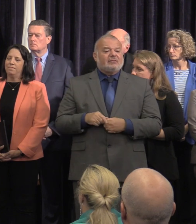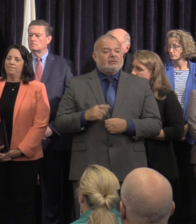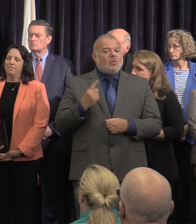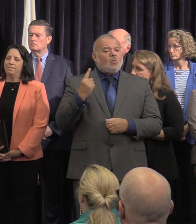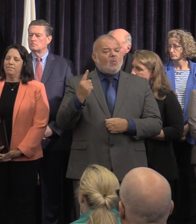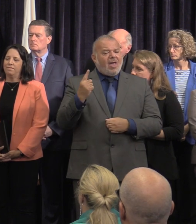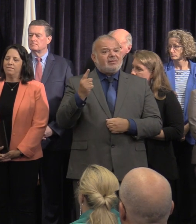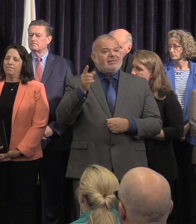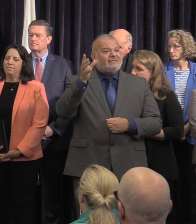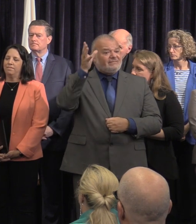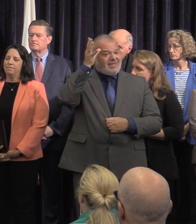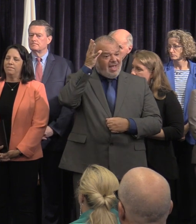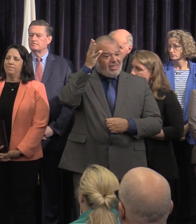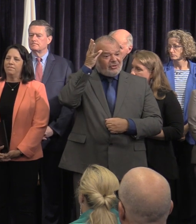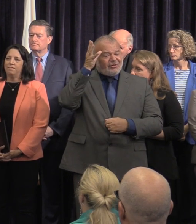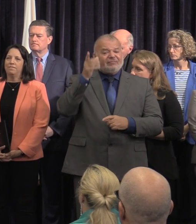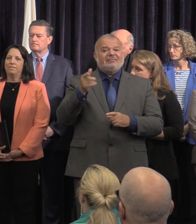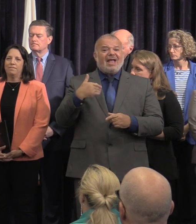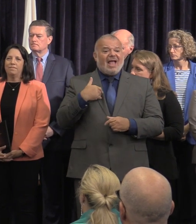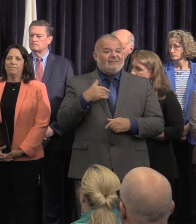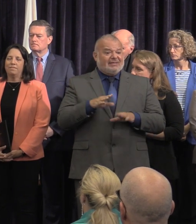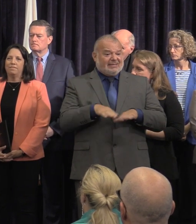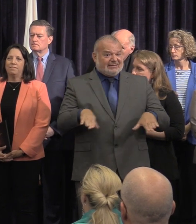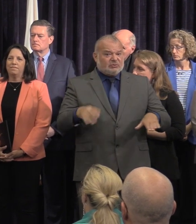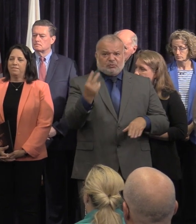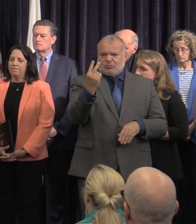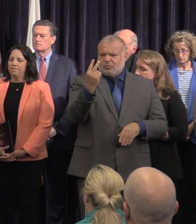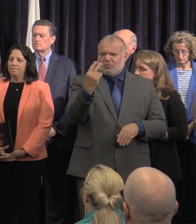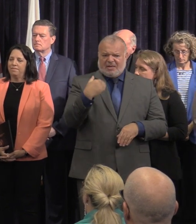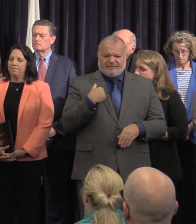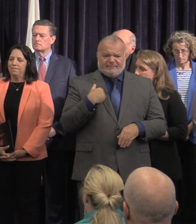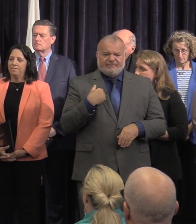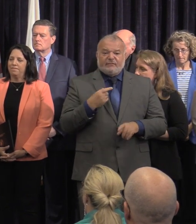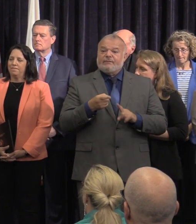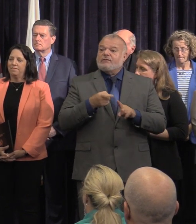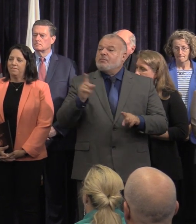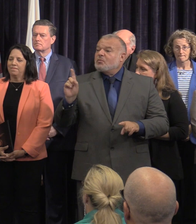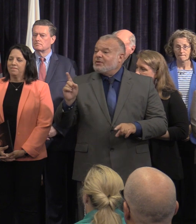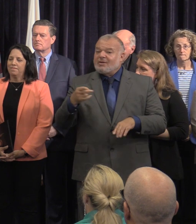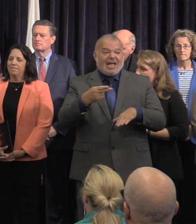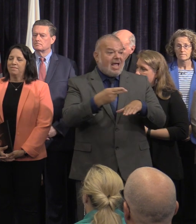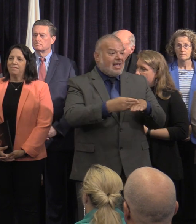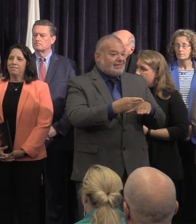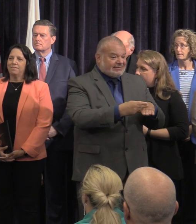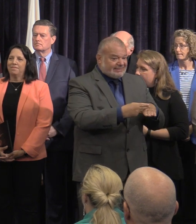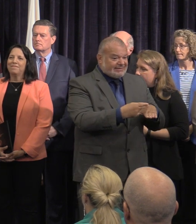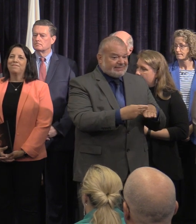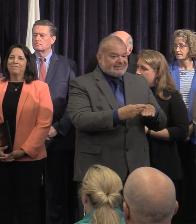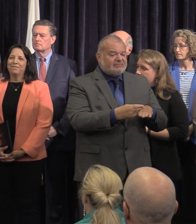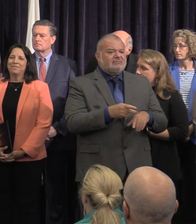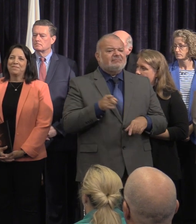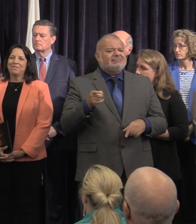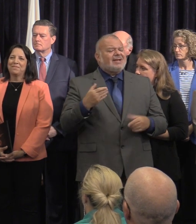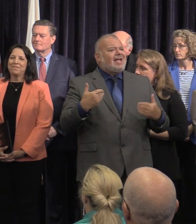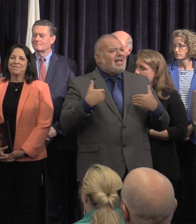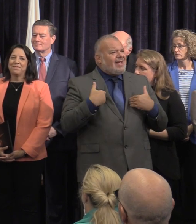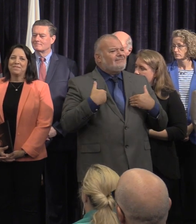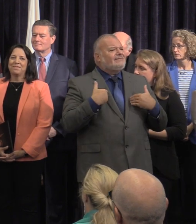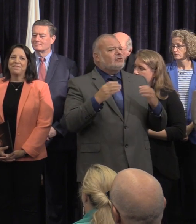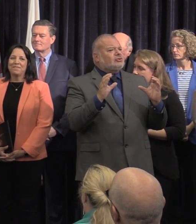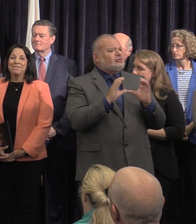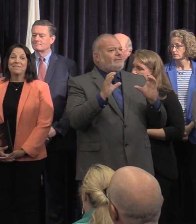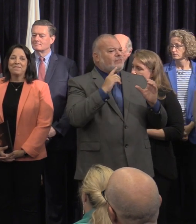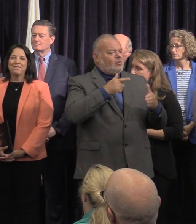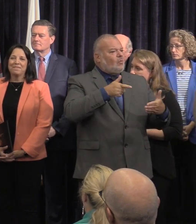of two young children, originally from Haiti, a certified welder. Without prompting, in fact, he reached into